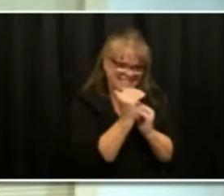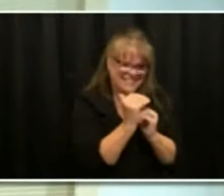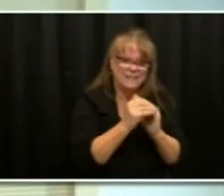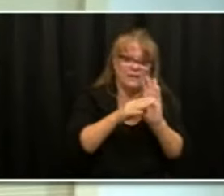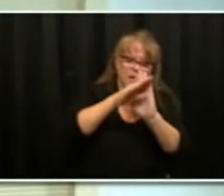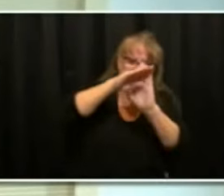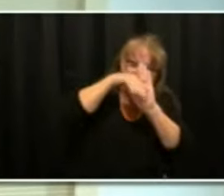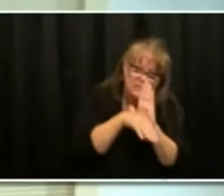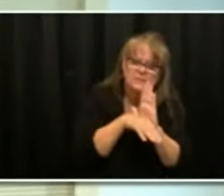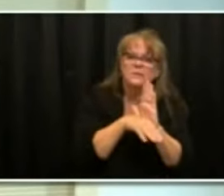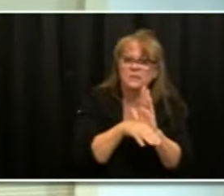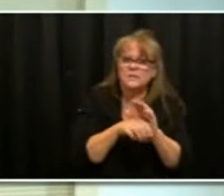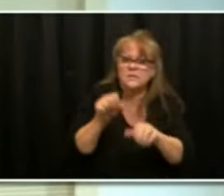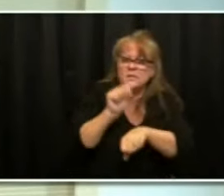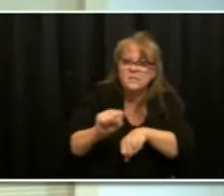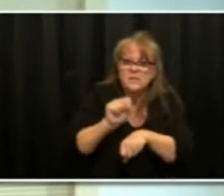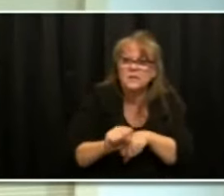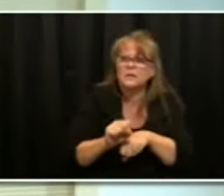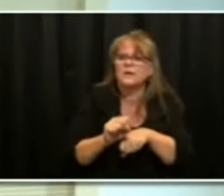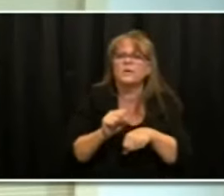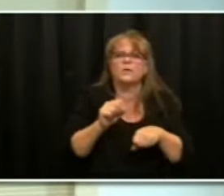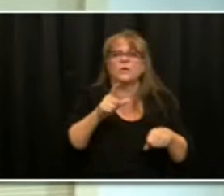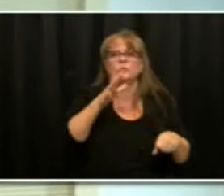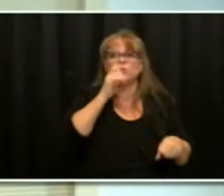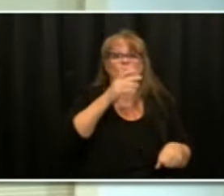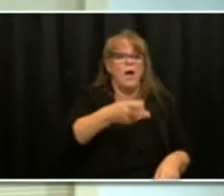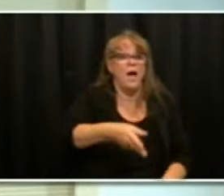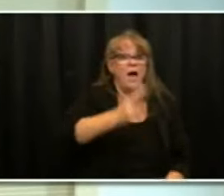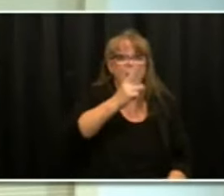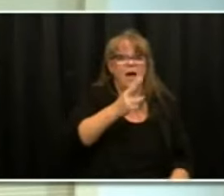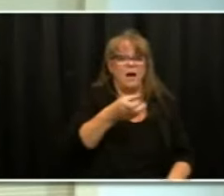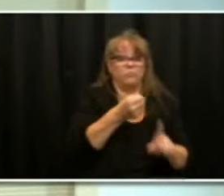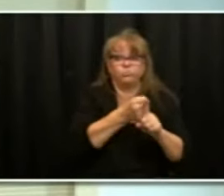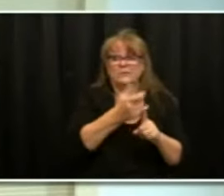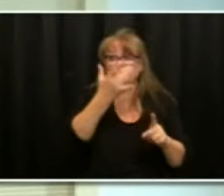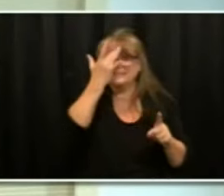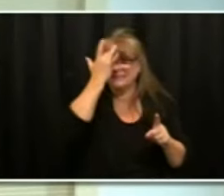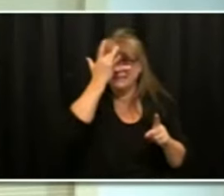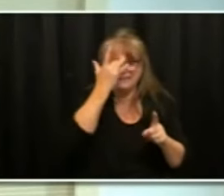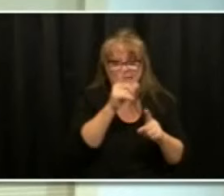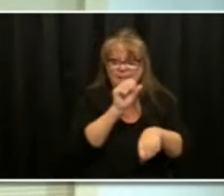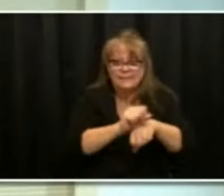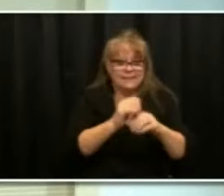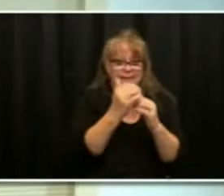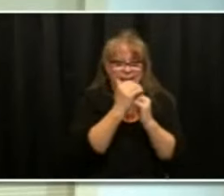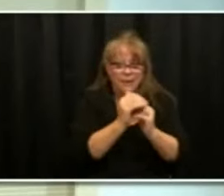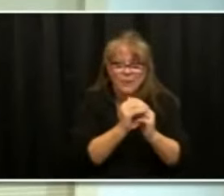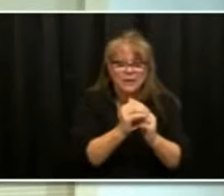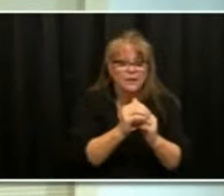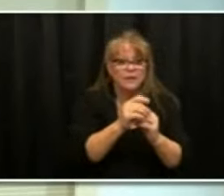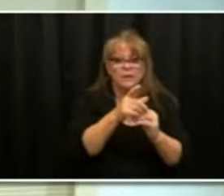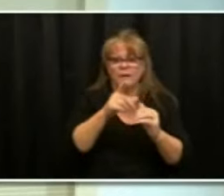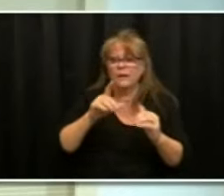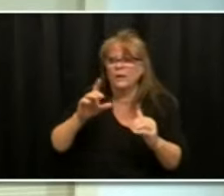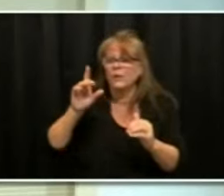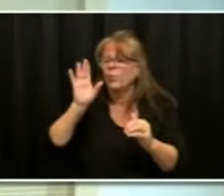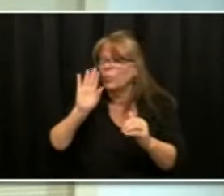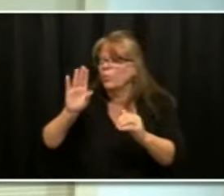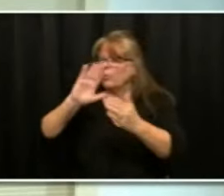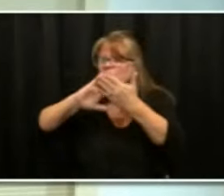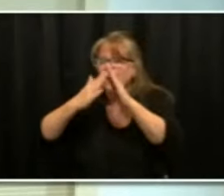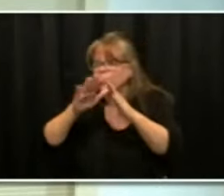group that had the highest percentage of positive cases. They worked with the city of Boulder, but they didn't even have to go